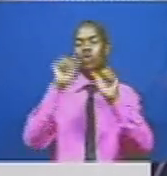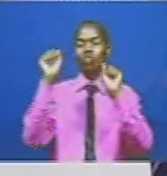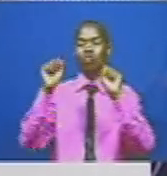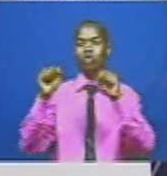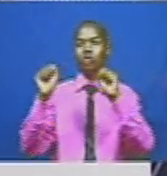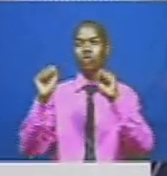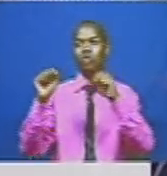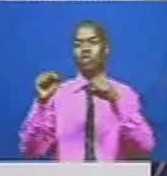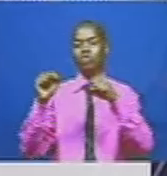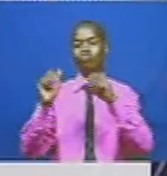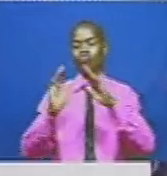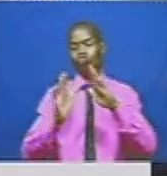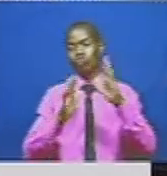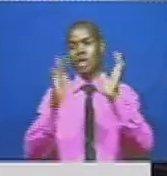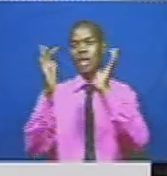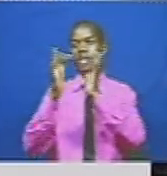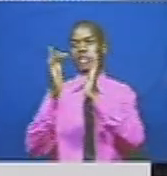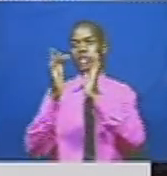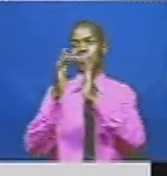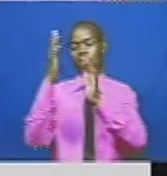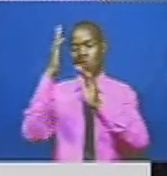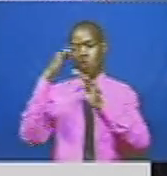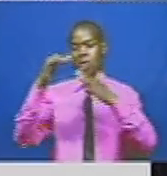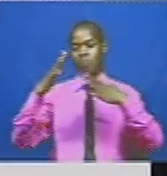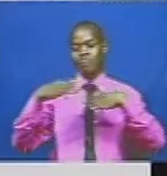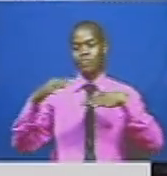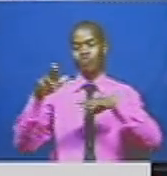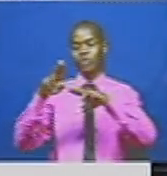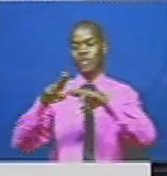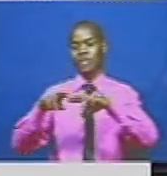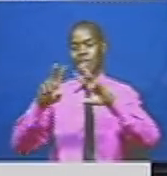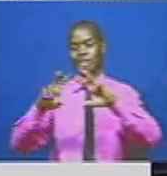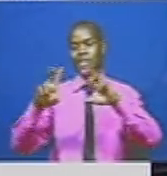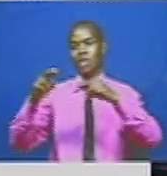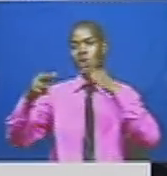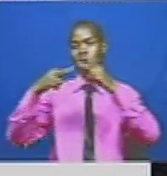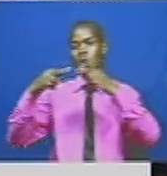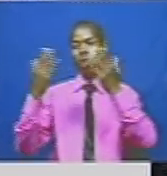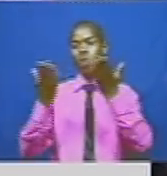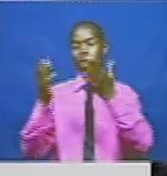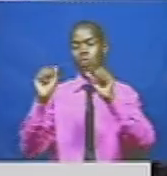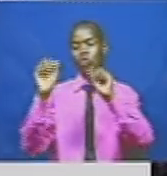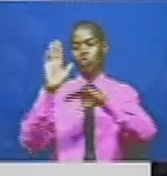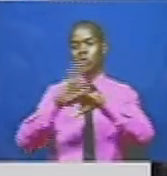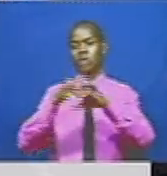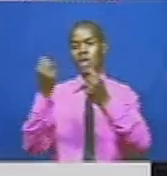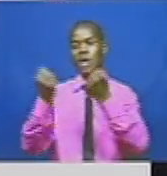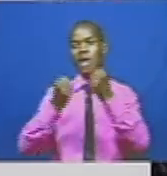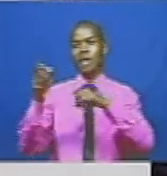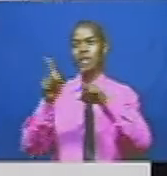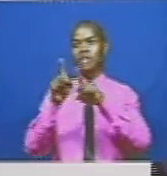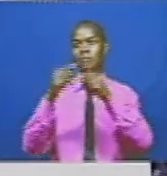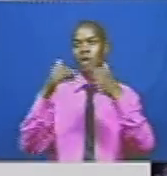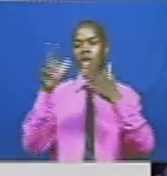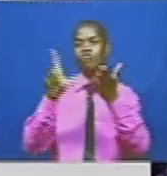the internet, as you said, because now a client is sitting online, checking the hotel, checking where I can hire a vehicle and where I can hire a local guide, and then they